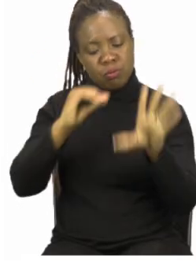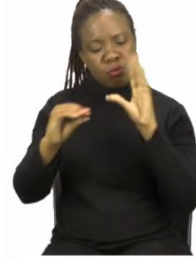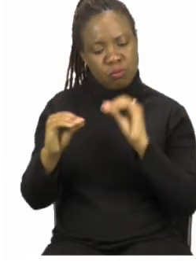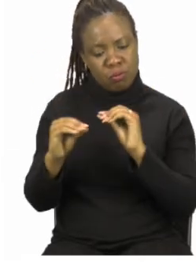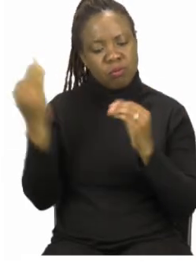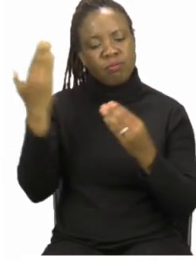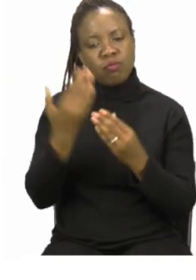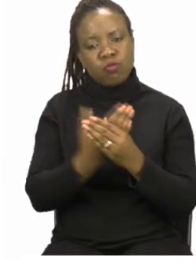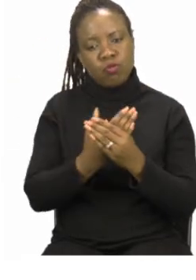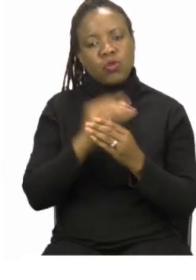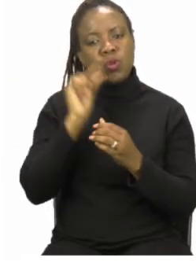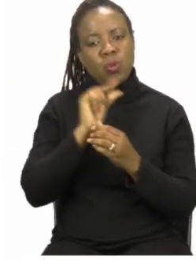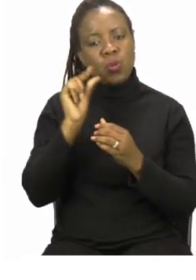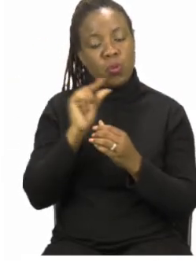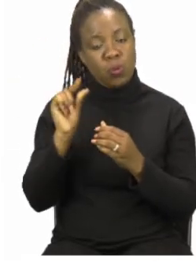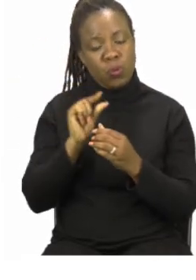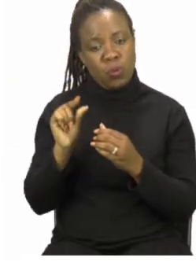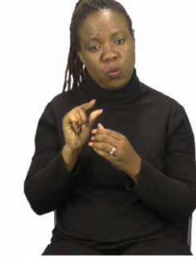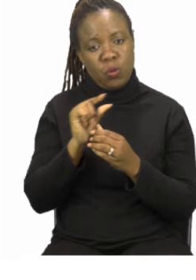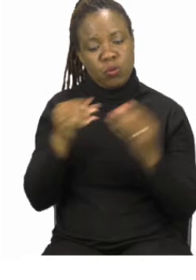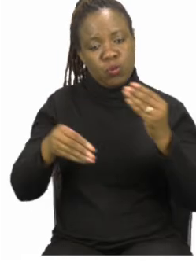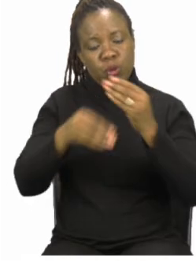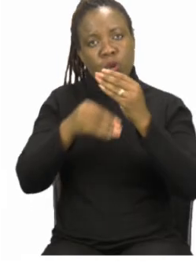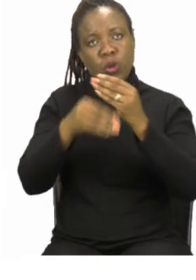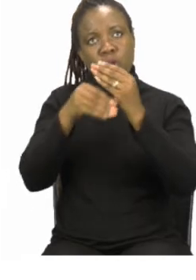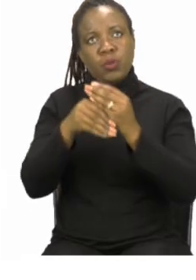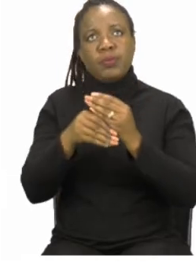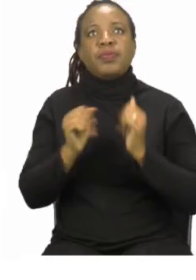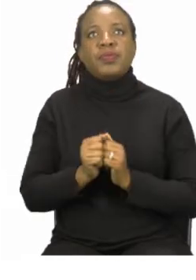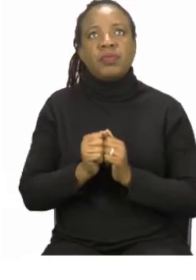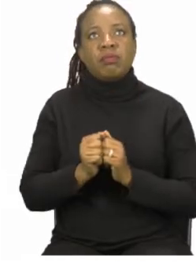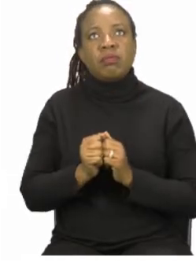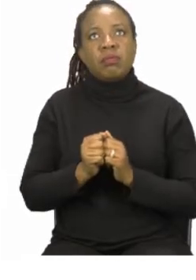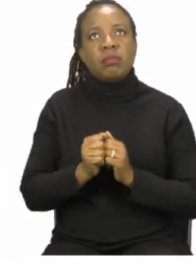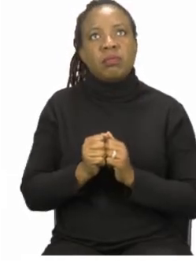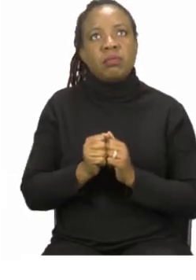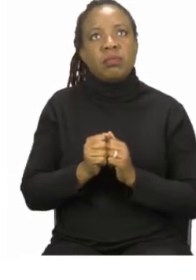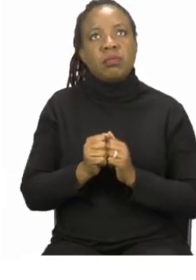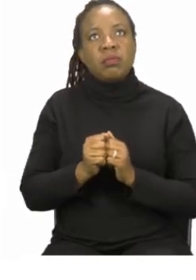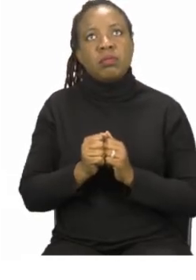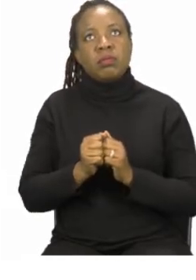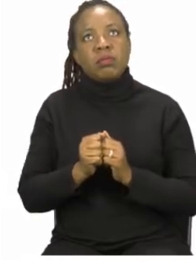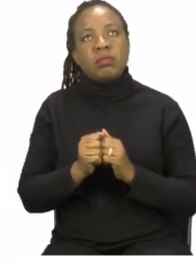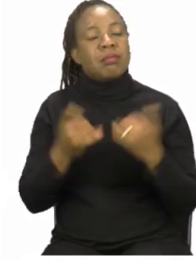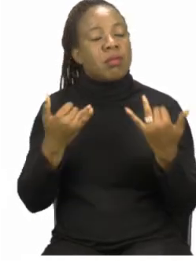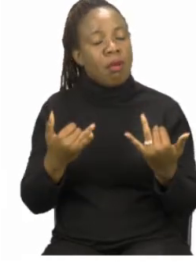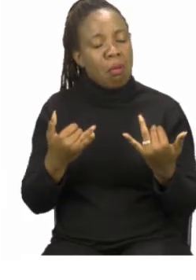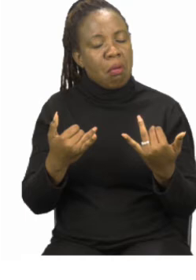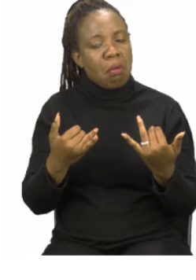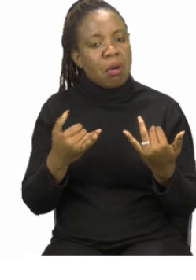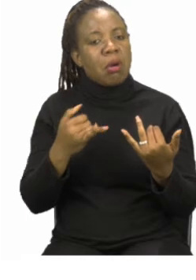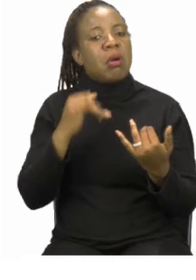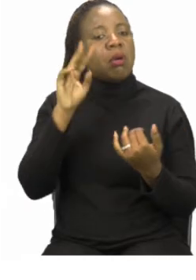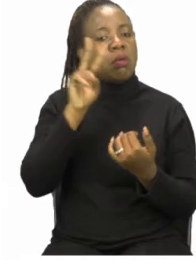vocabulary. Today, we have the following words that we are going to learn how to use, what they mean, and to